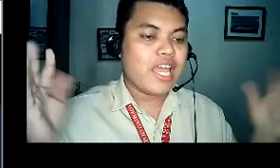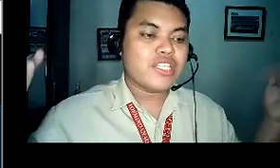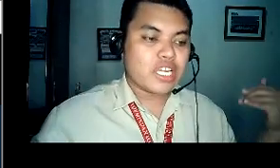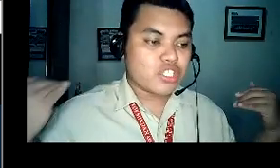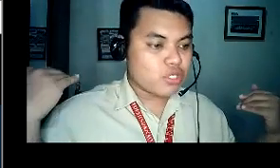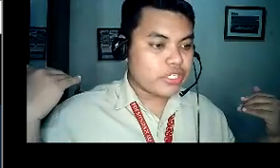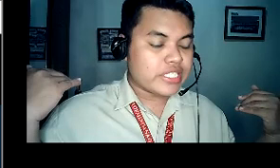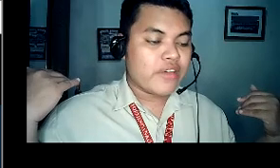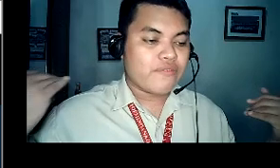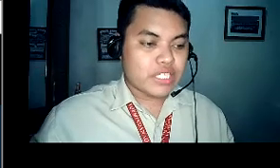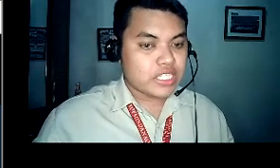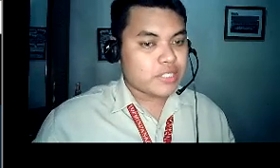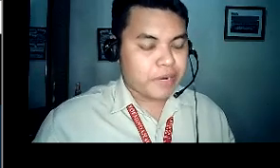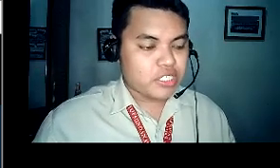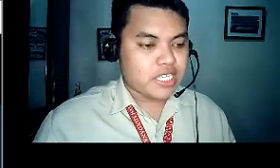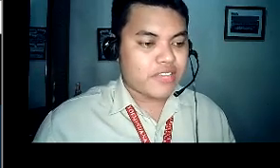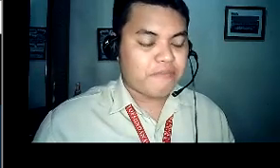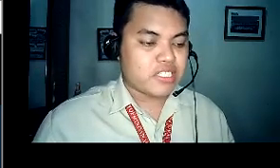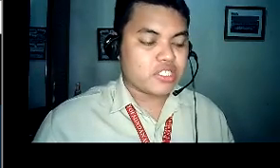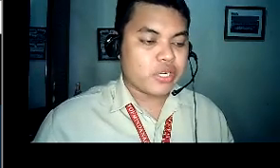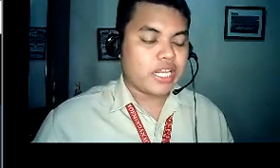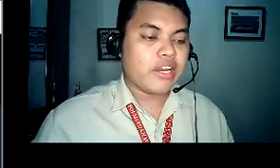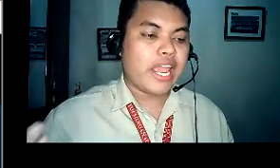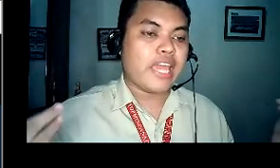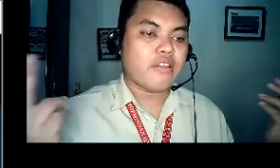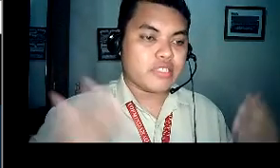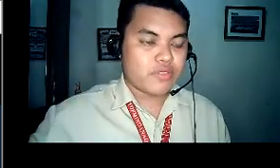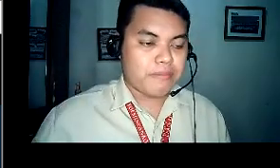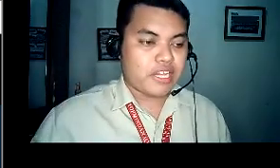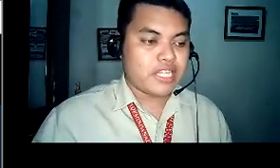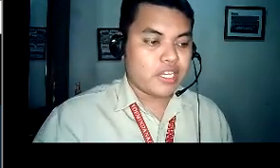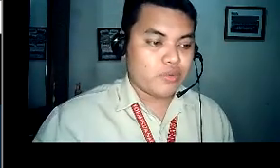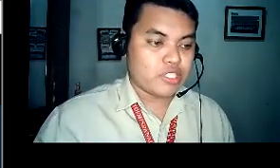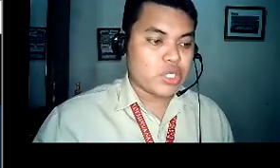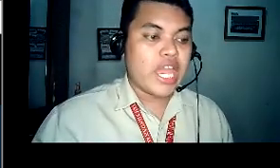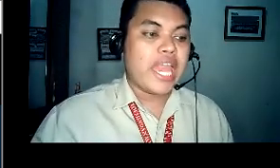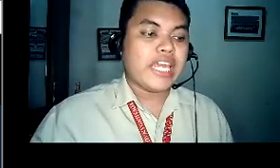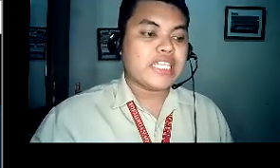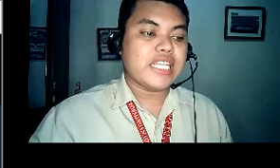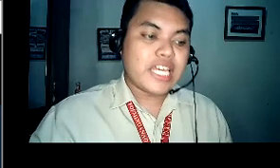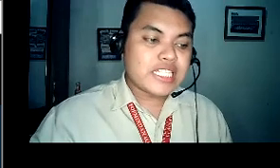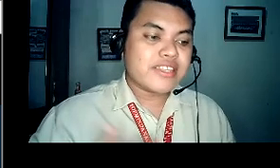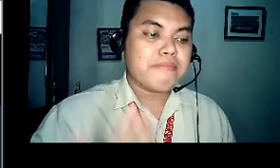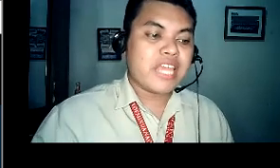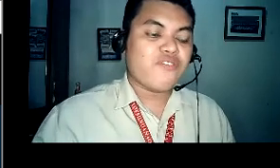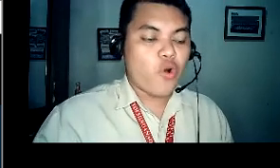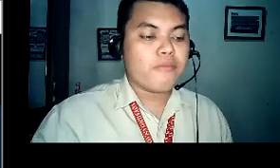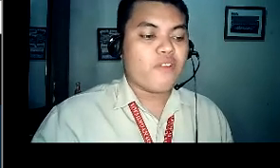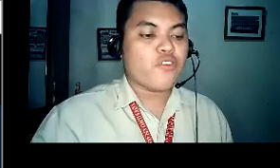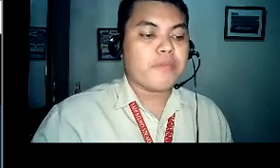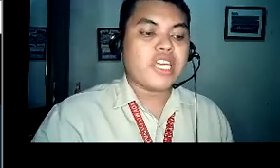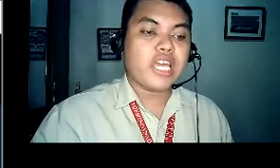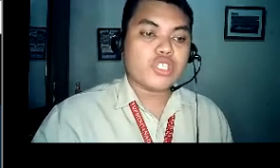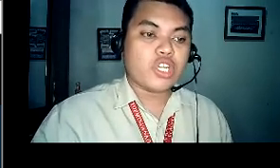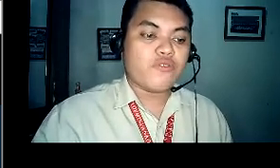signals, gestures, facial expression, as I've mentioned earlier, and also the body language. It is the main form